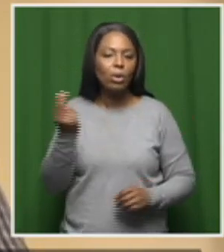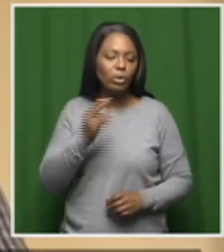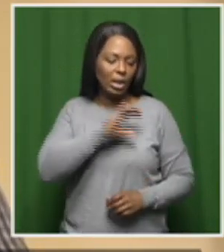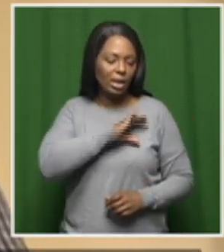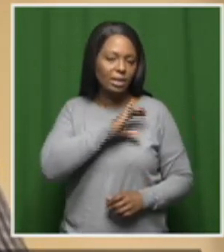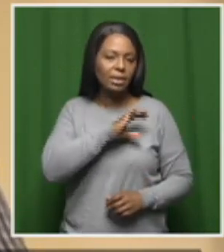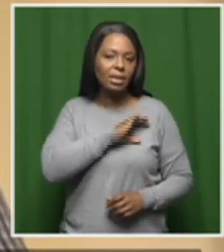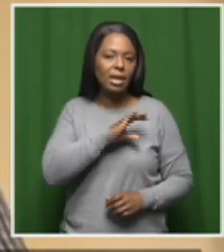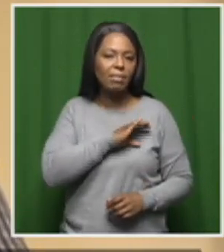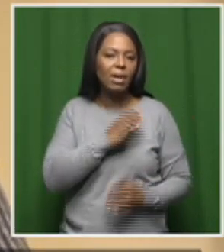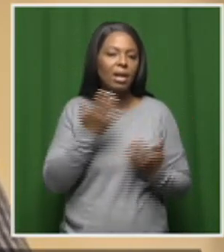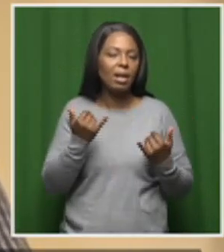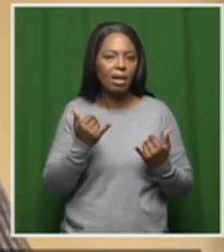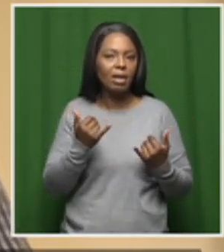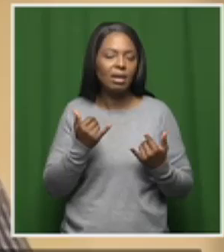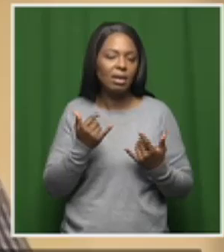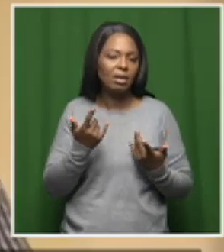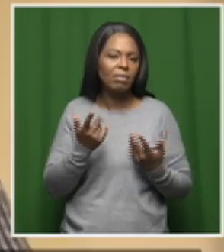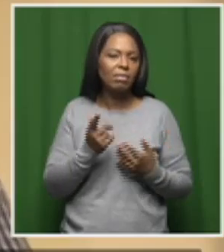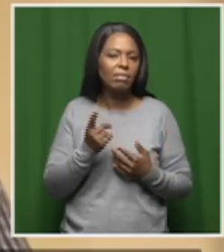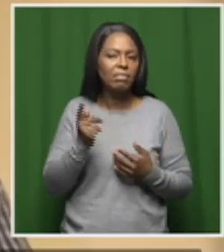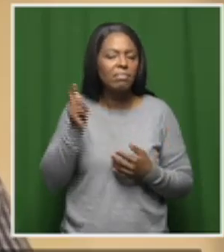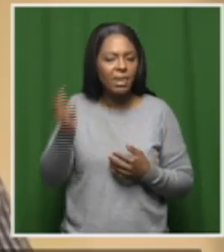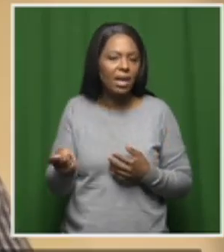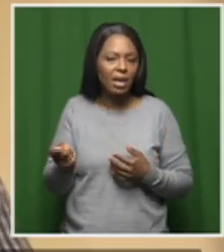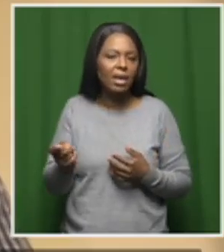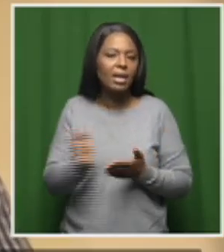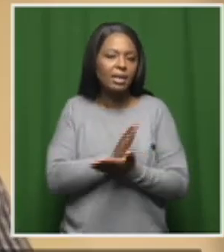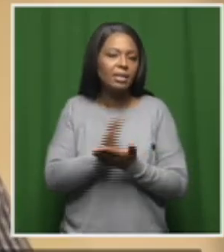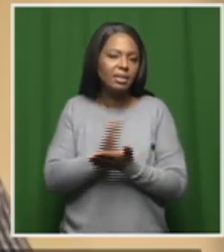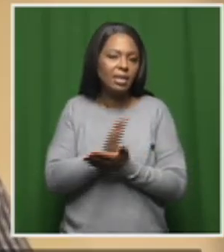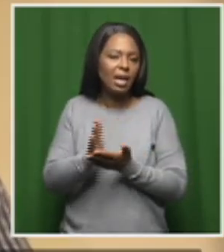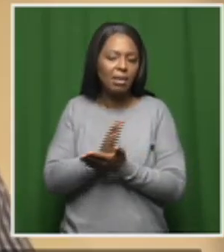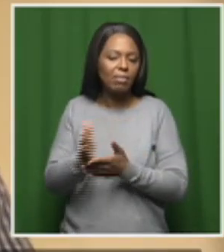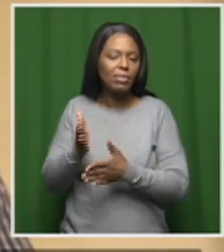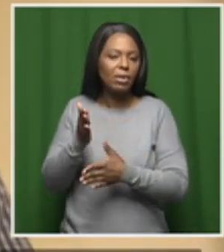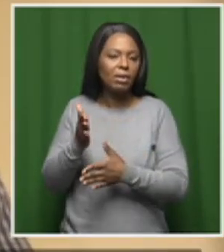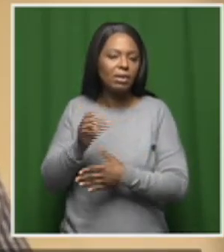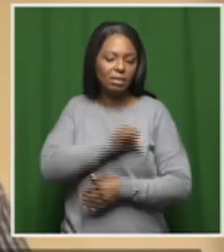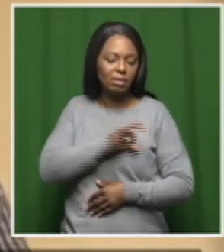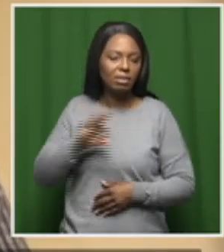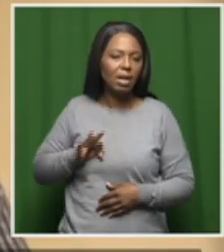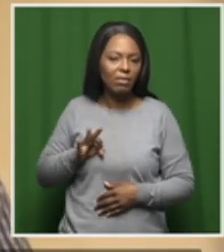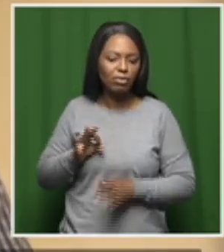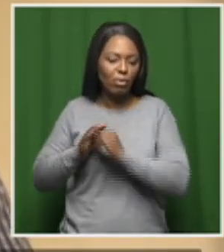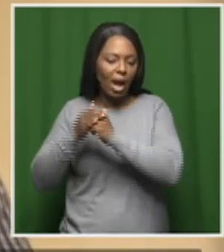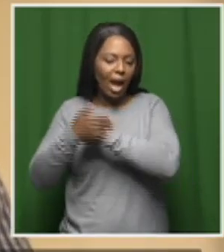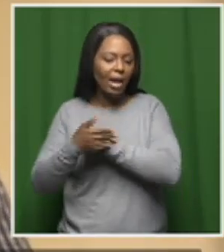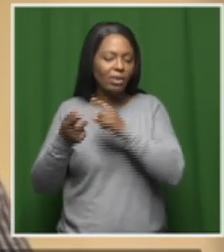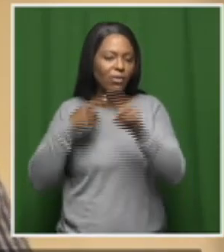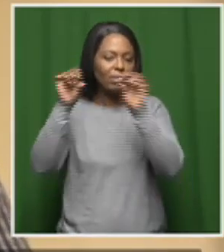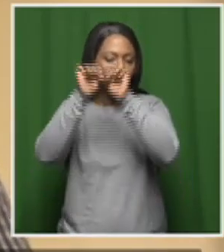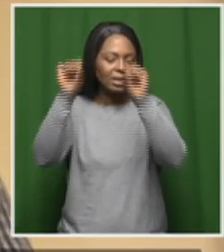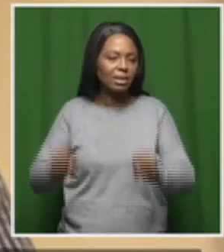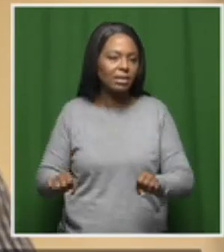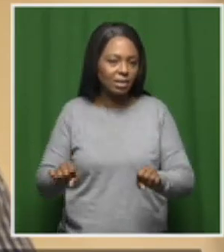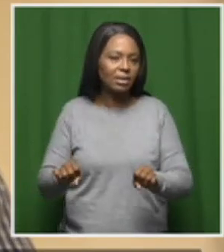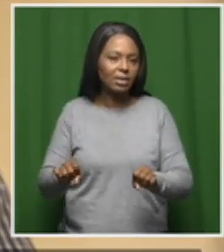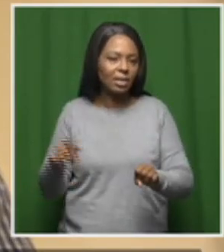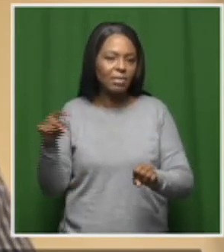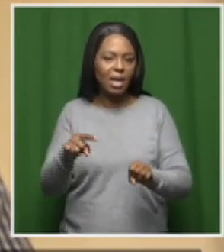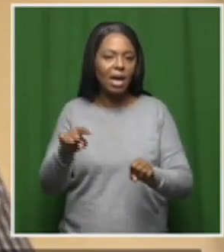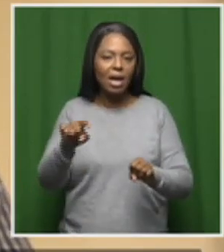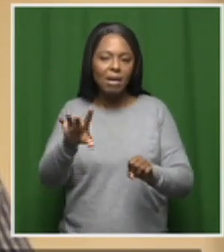our internal people for them to be hidden from our disconnection drive. Yeah. We